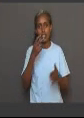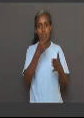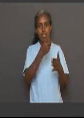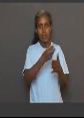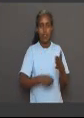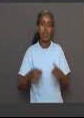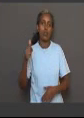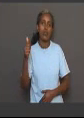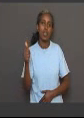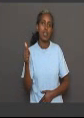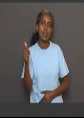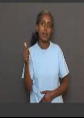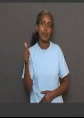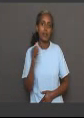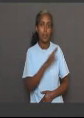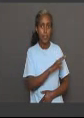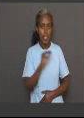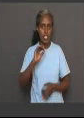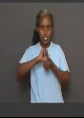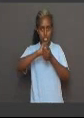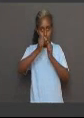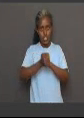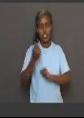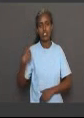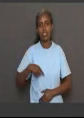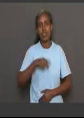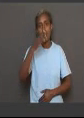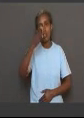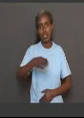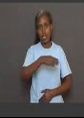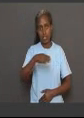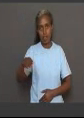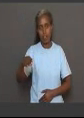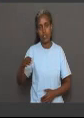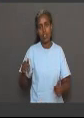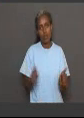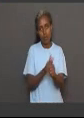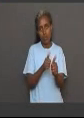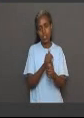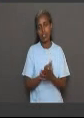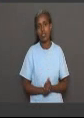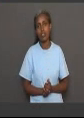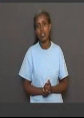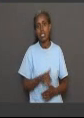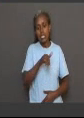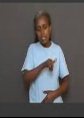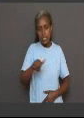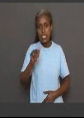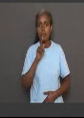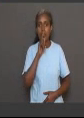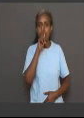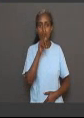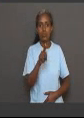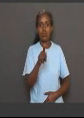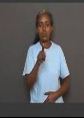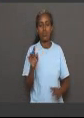of a and change our graph accordingly. The same is true of